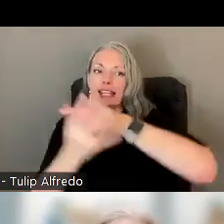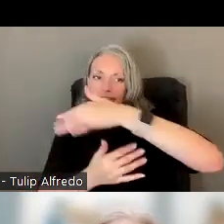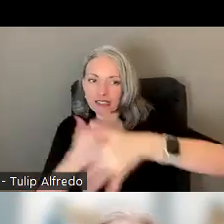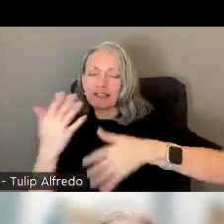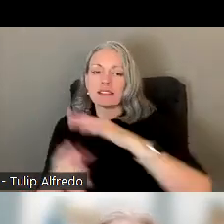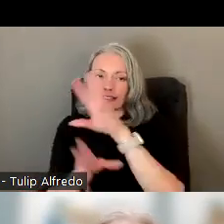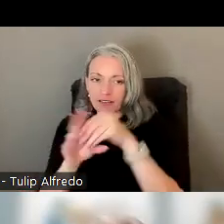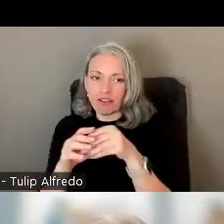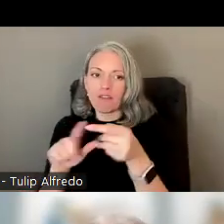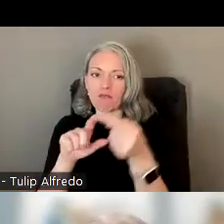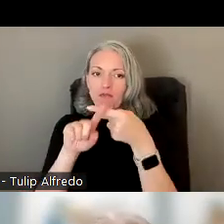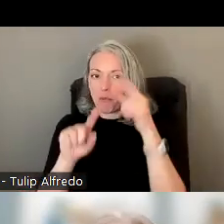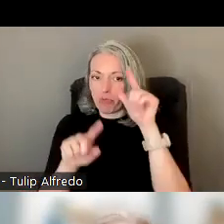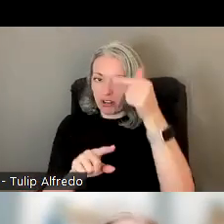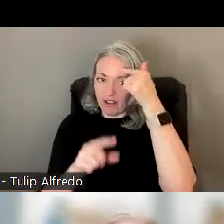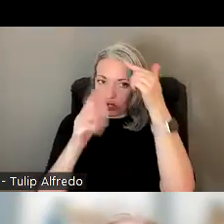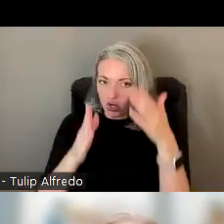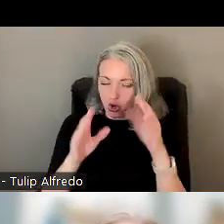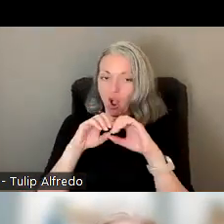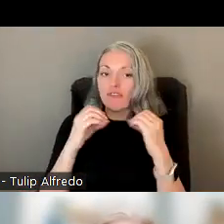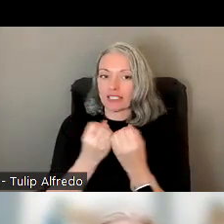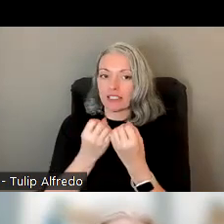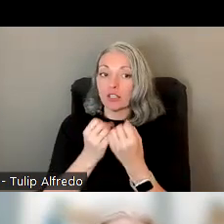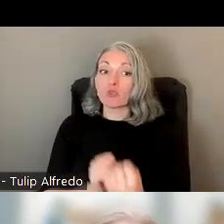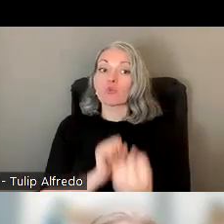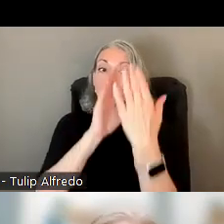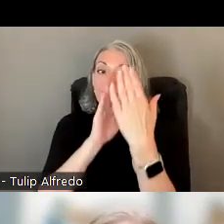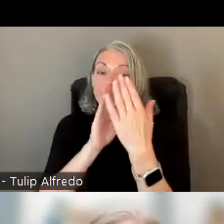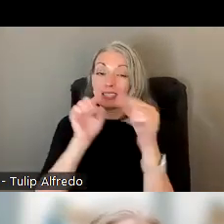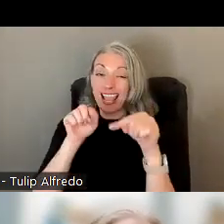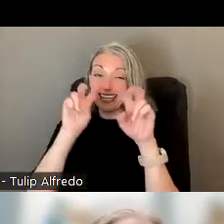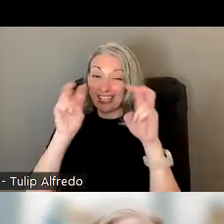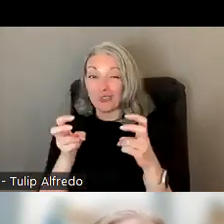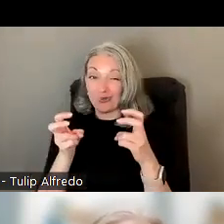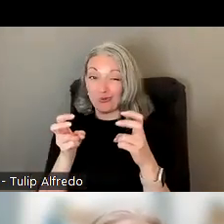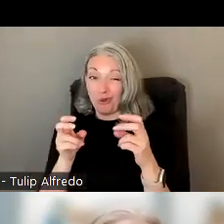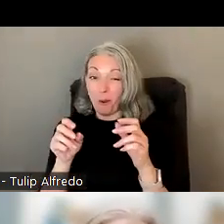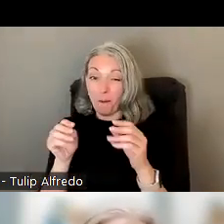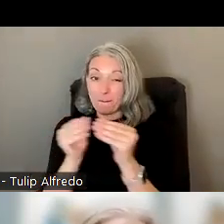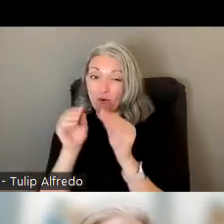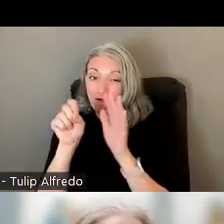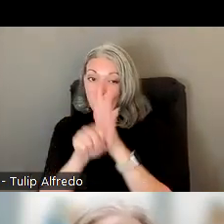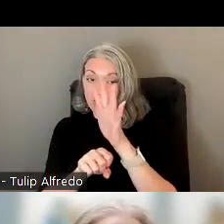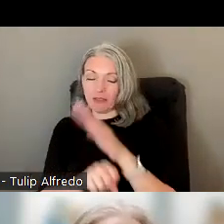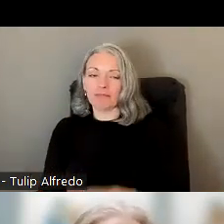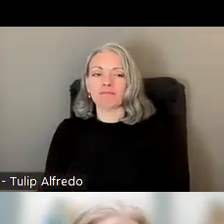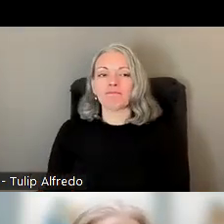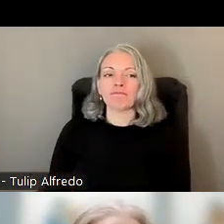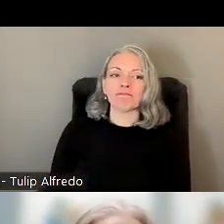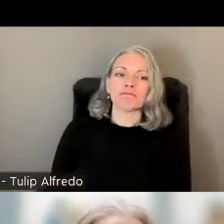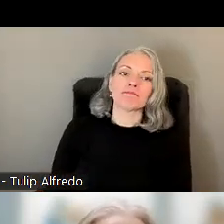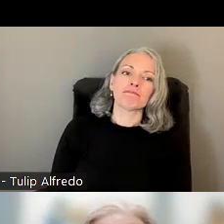office and relevant agencies to address the issue more fully as we move forward. Next